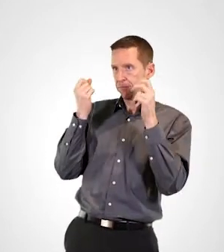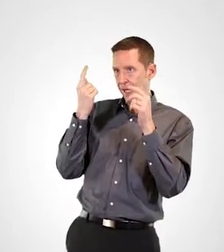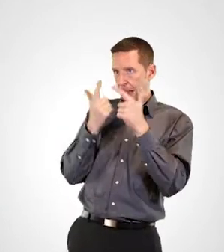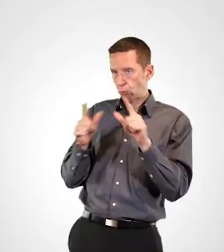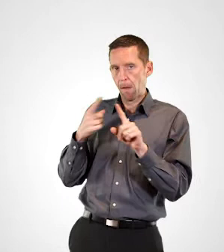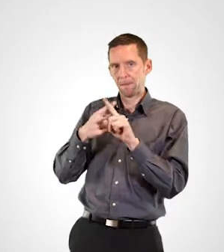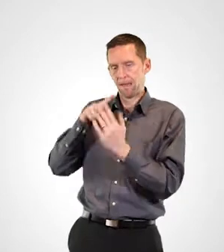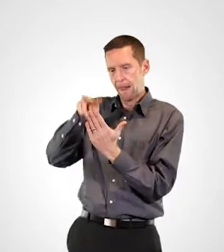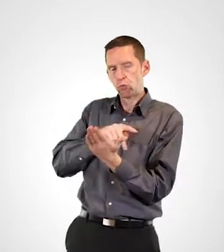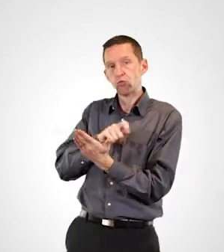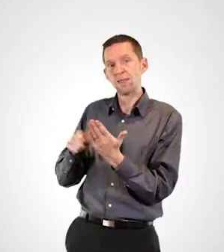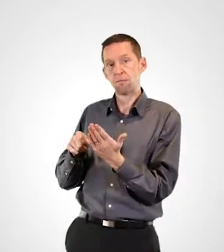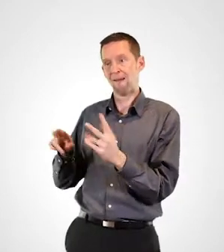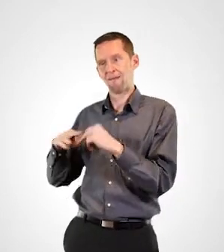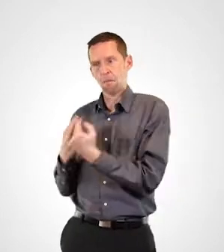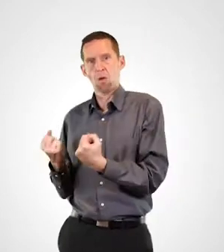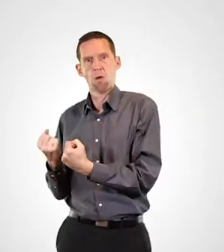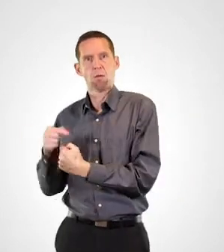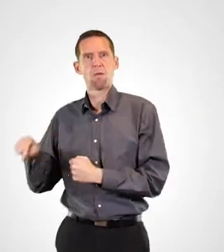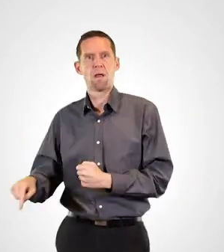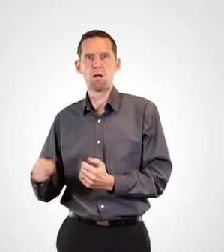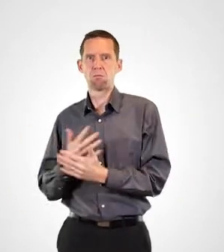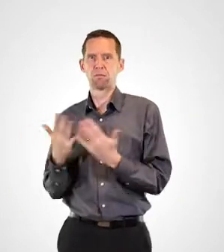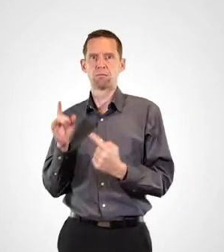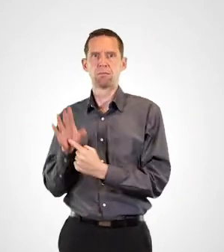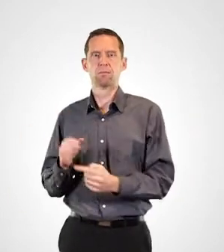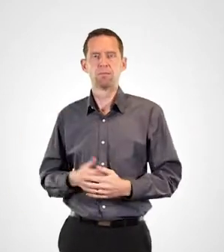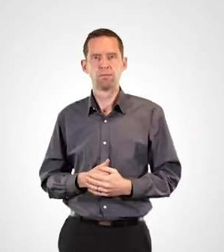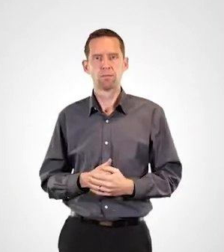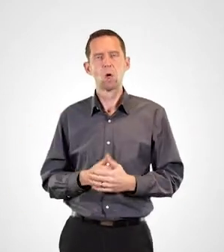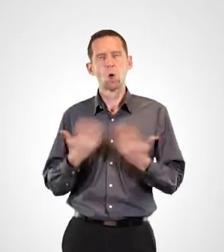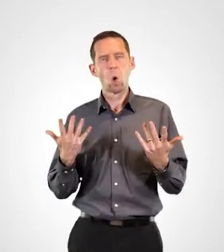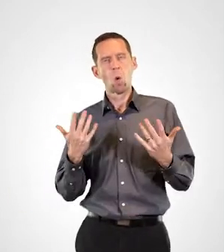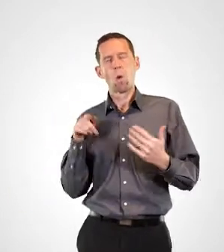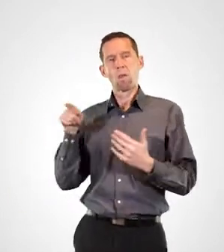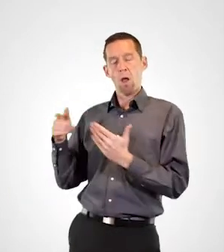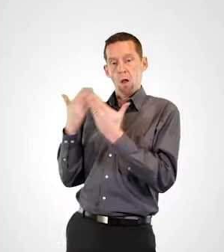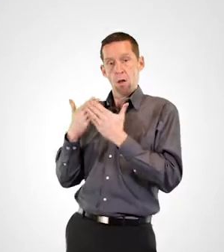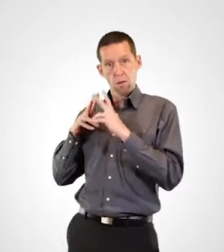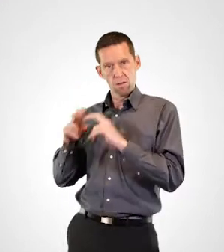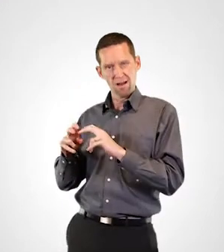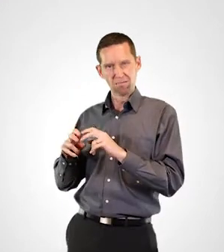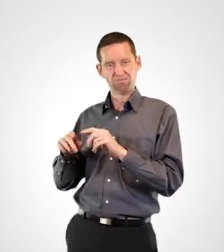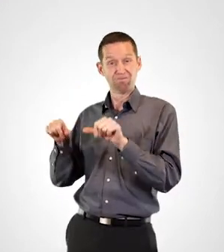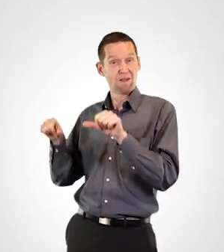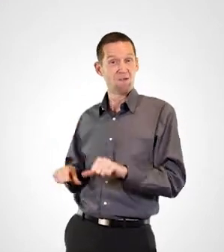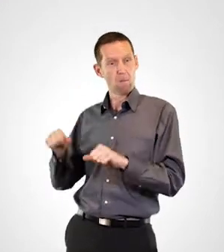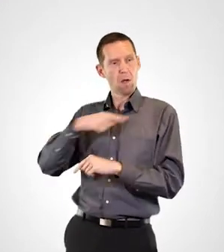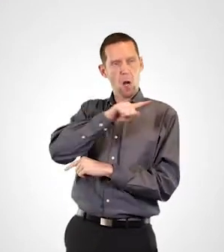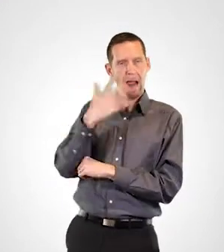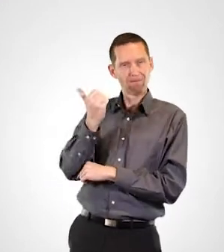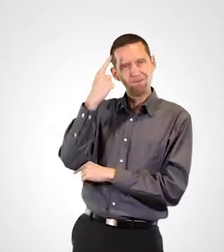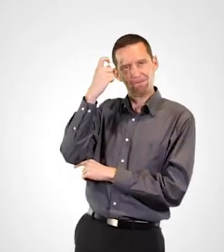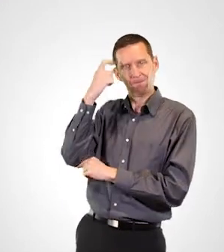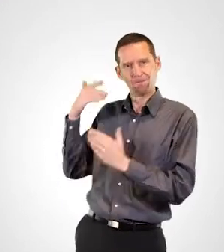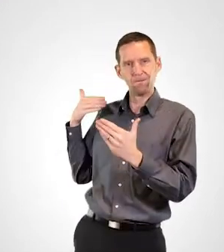course, literacy acquisition. And so I think for many of us, it helped develop, you know, it helped sort of confirm a lot of what